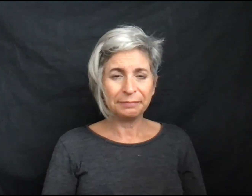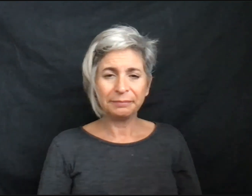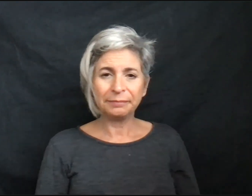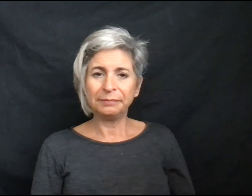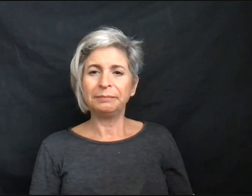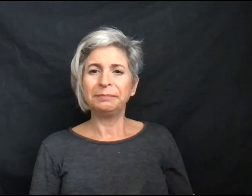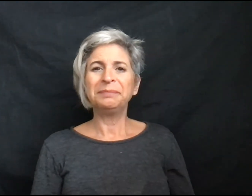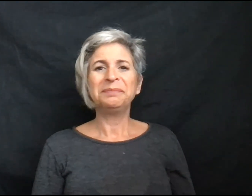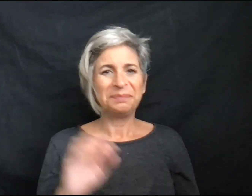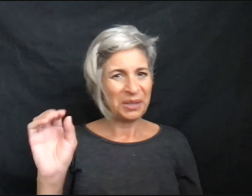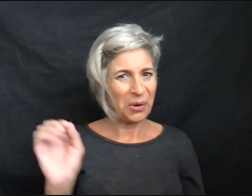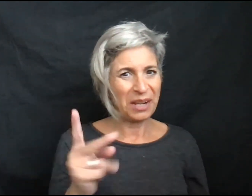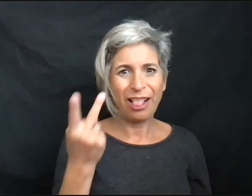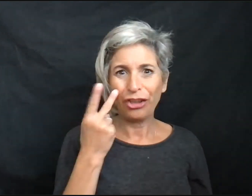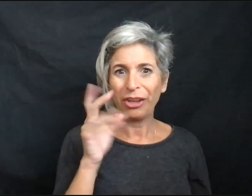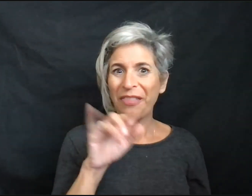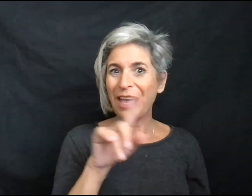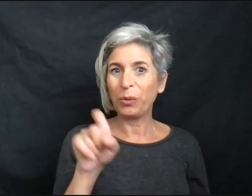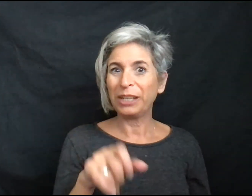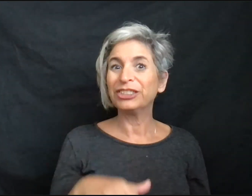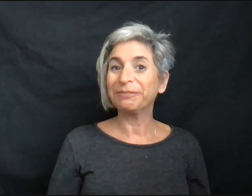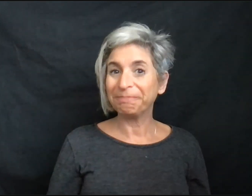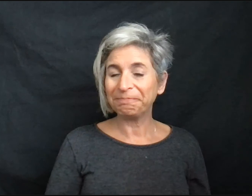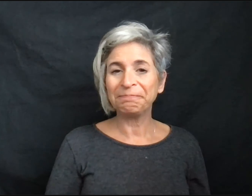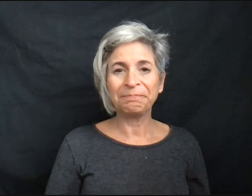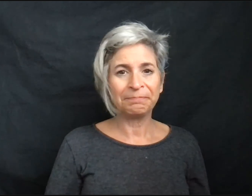one. Okay, we'll take a look at that, Yuri.